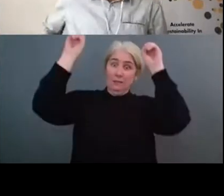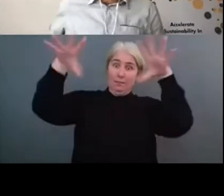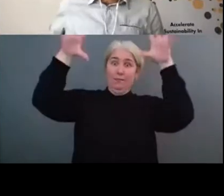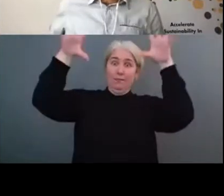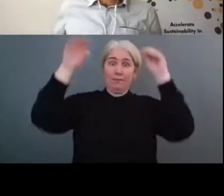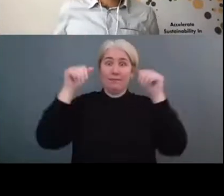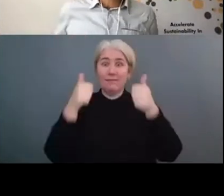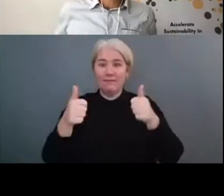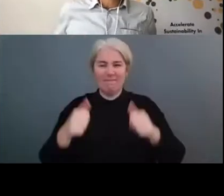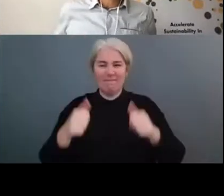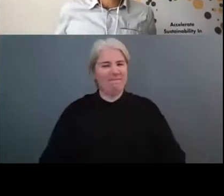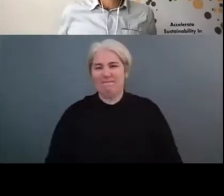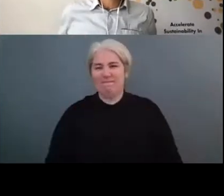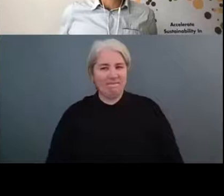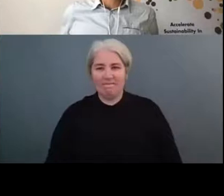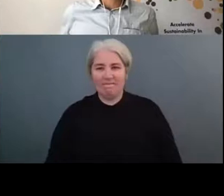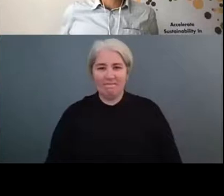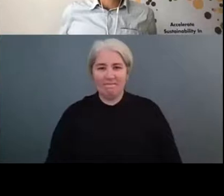if you have a policy,